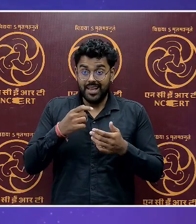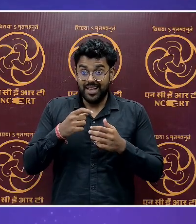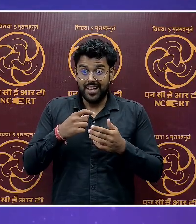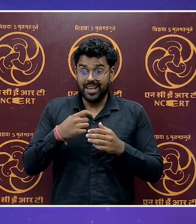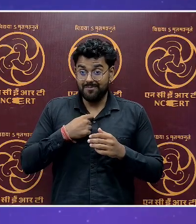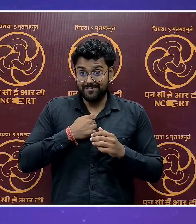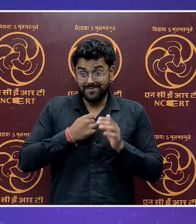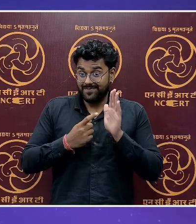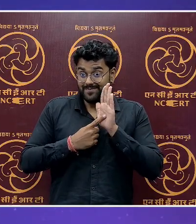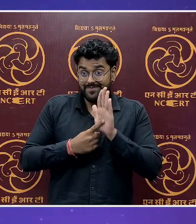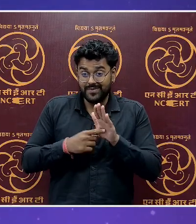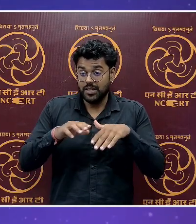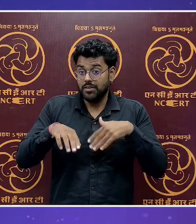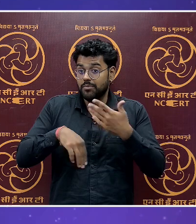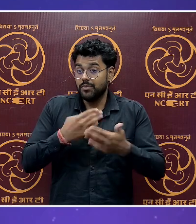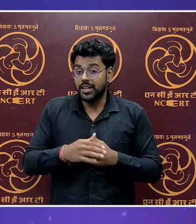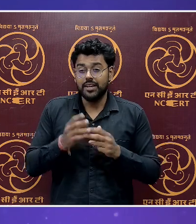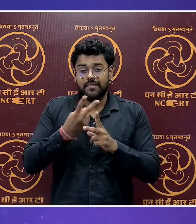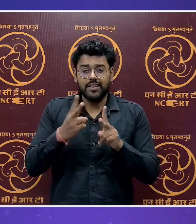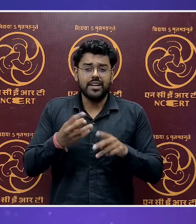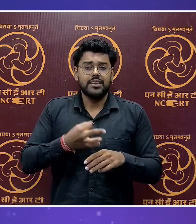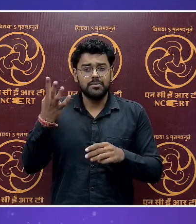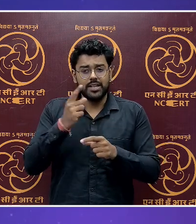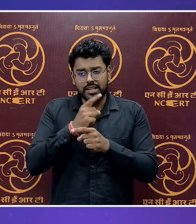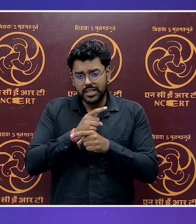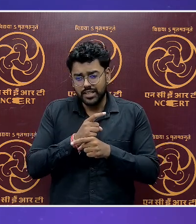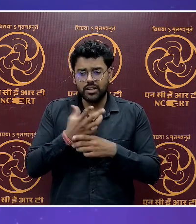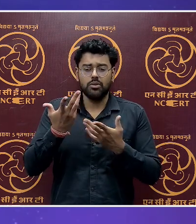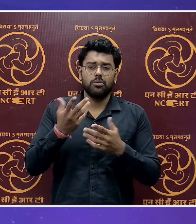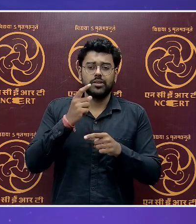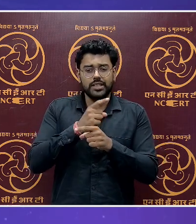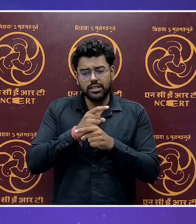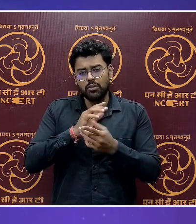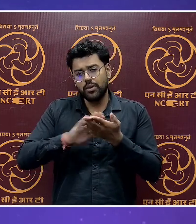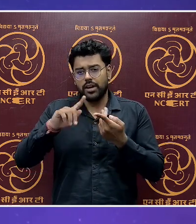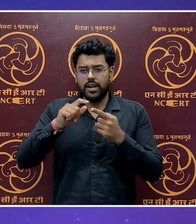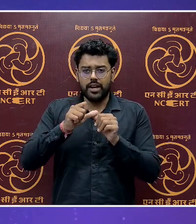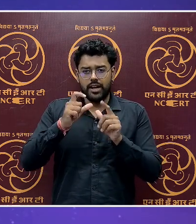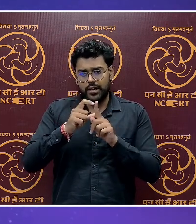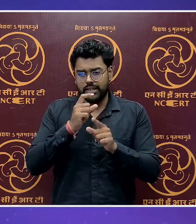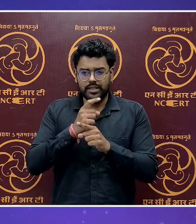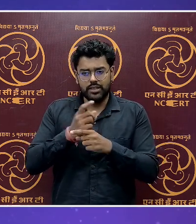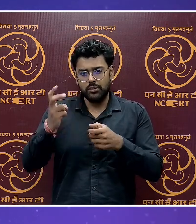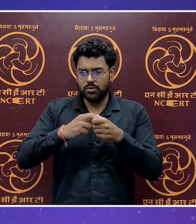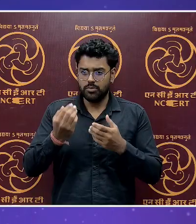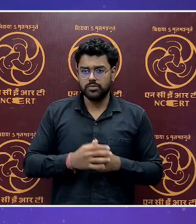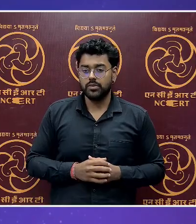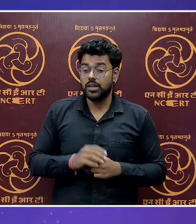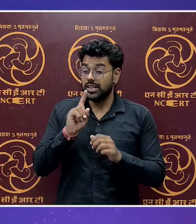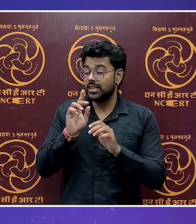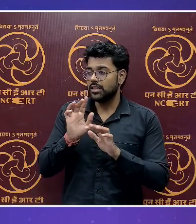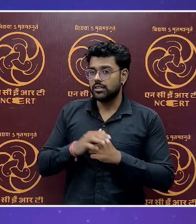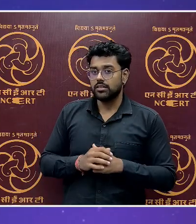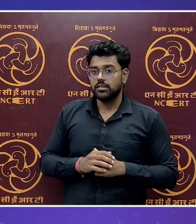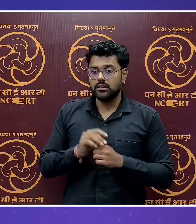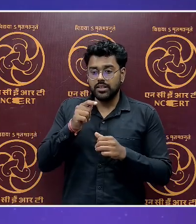user like teacher, head teacher or special user can log in successfully into the system. Right. Great. And ma'am, what are